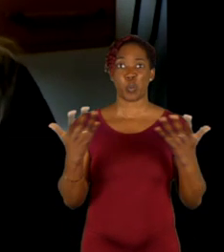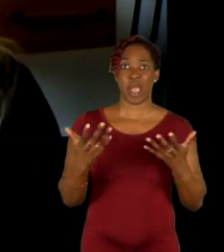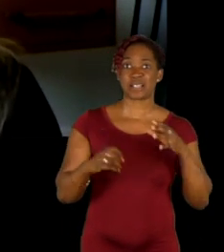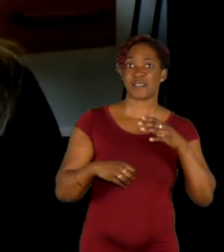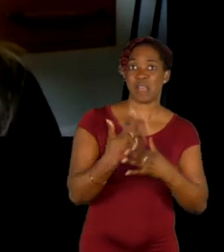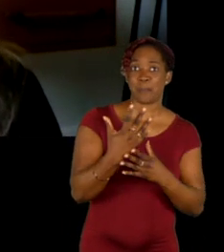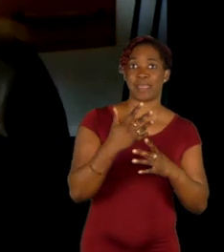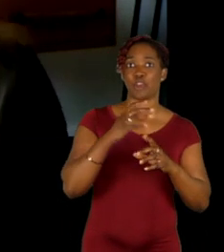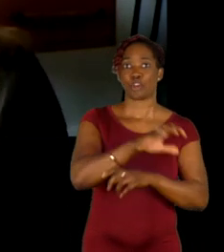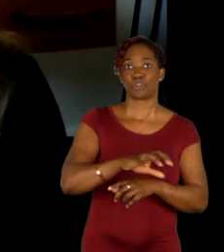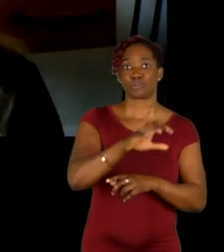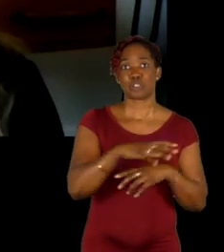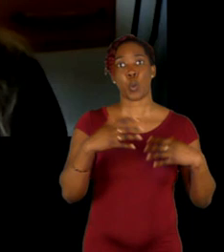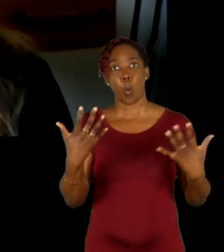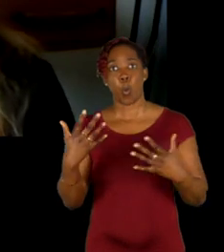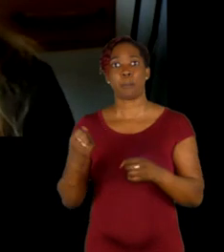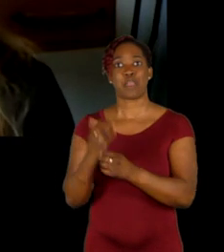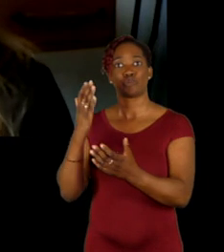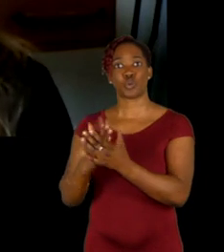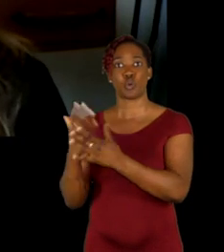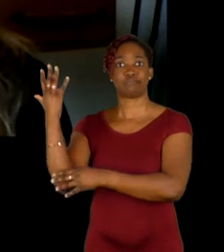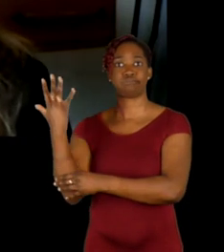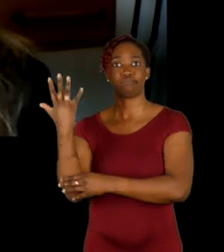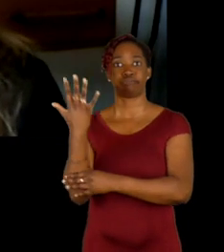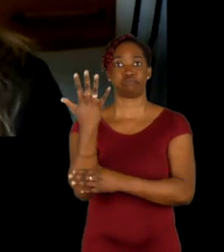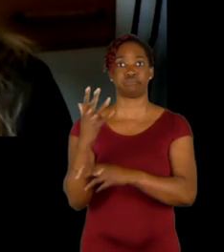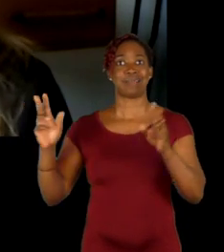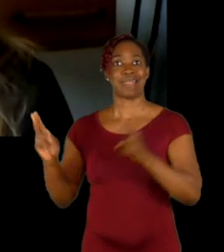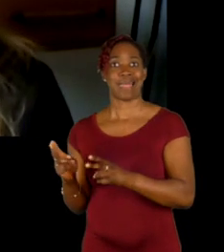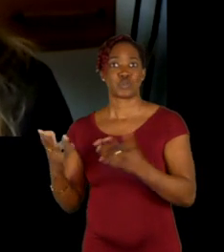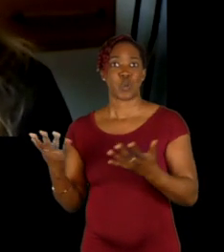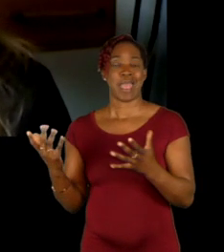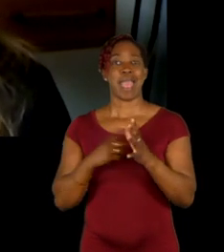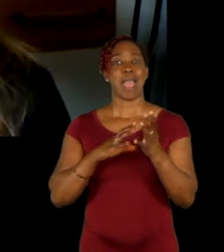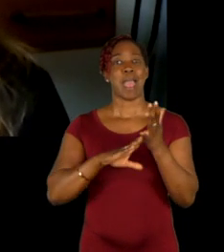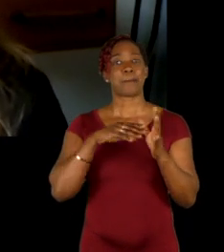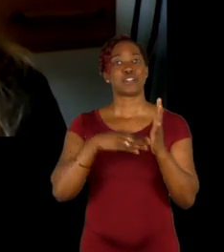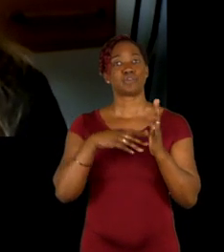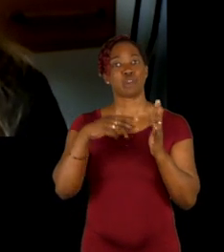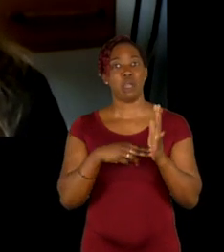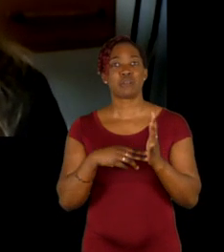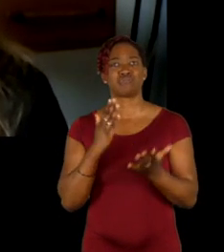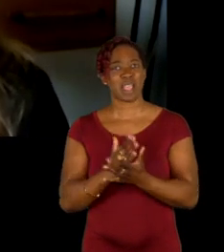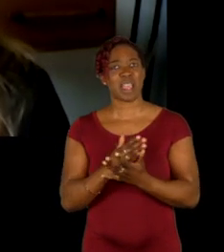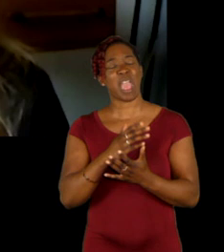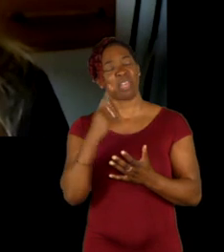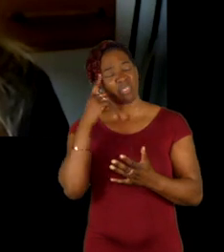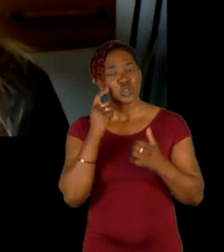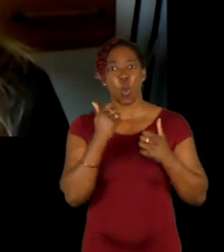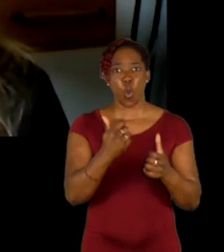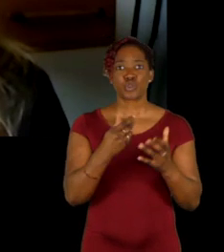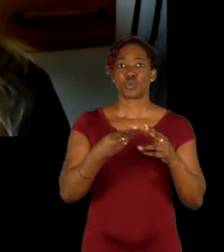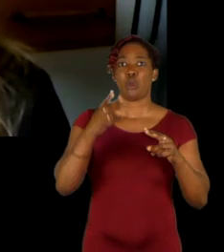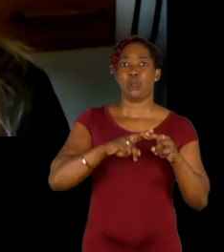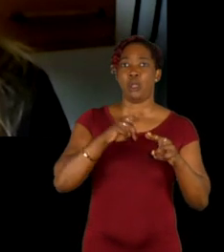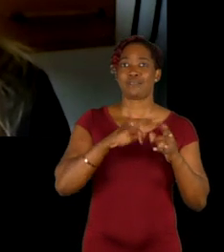gains in, say, the Amazon. But it's sometimes a feel-good factor to offset close to home. And there's some